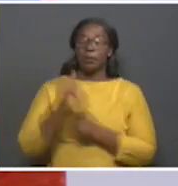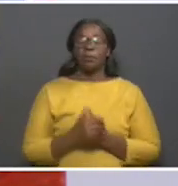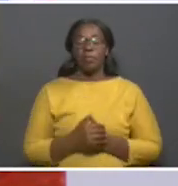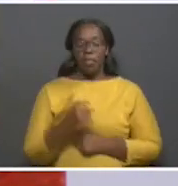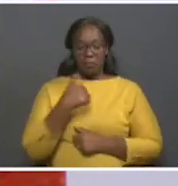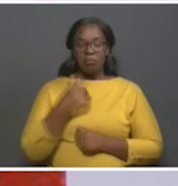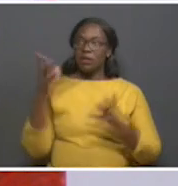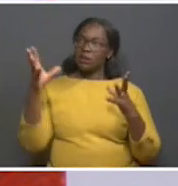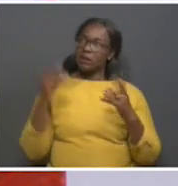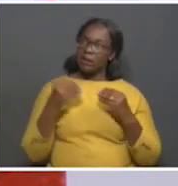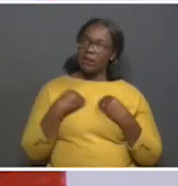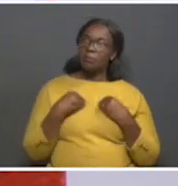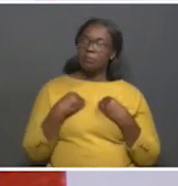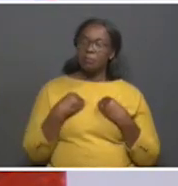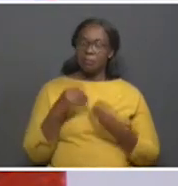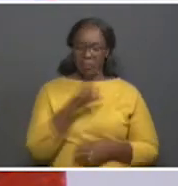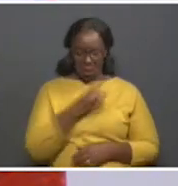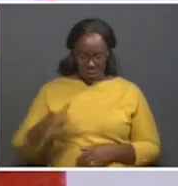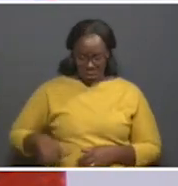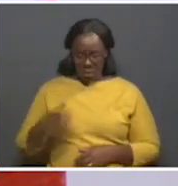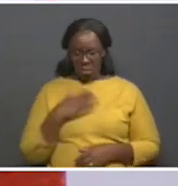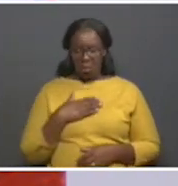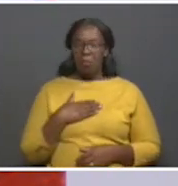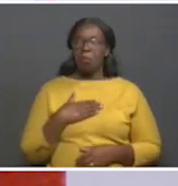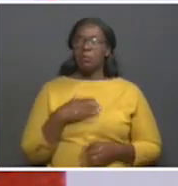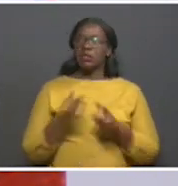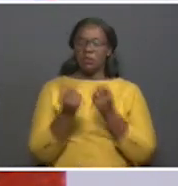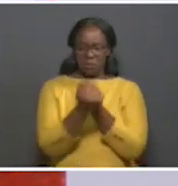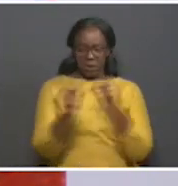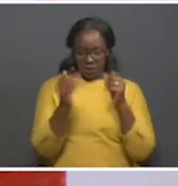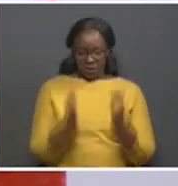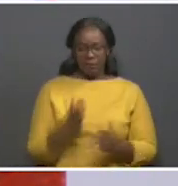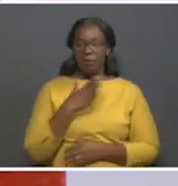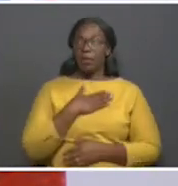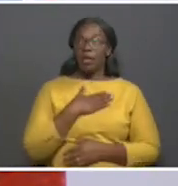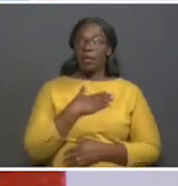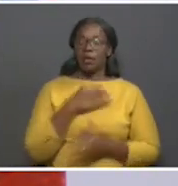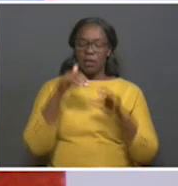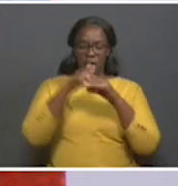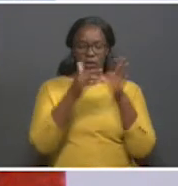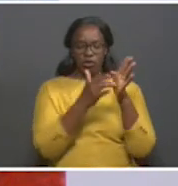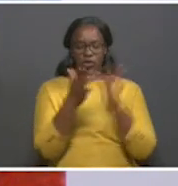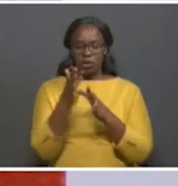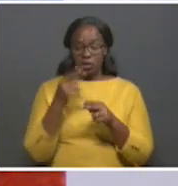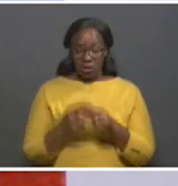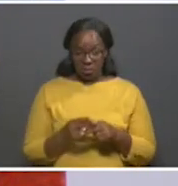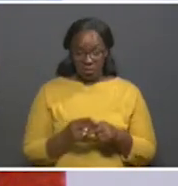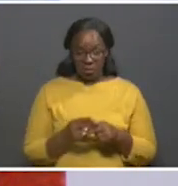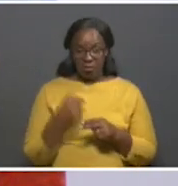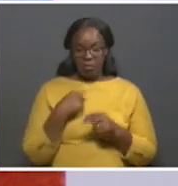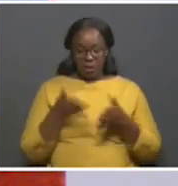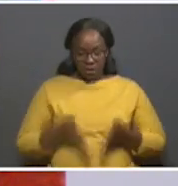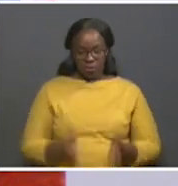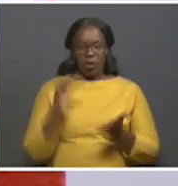I accept You to be my Lord and my Savior. In Jesus' name, I am born